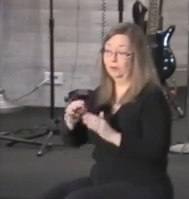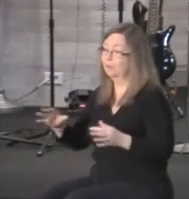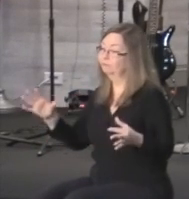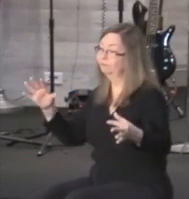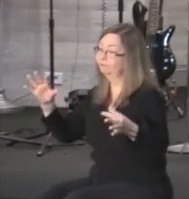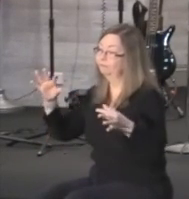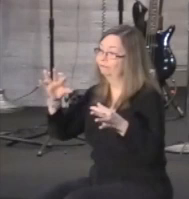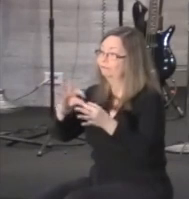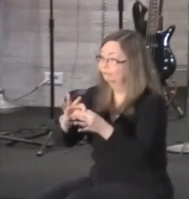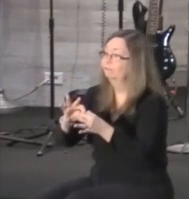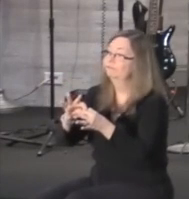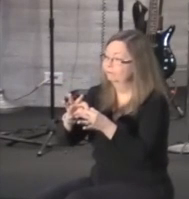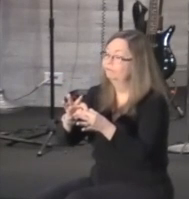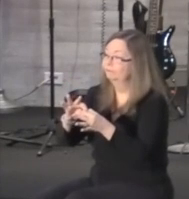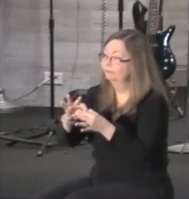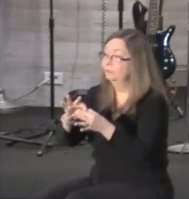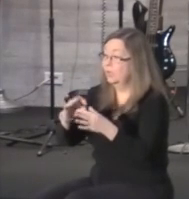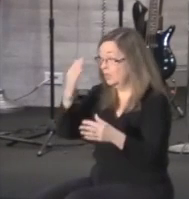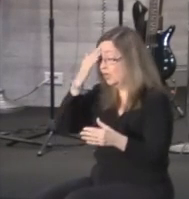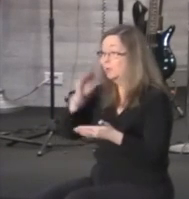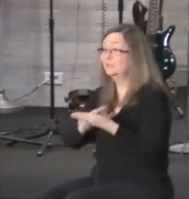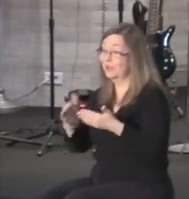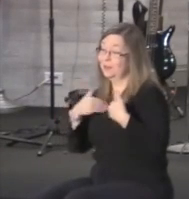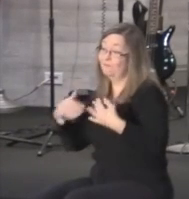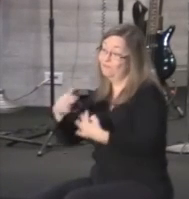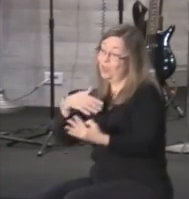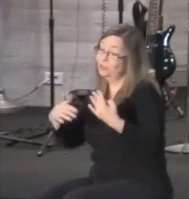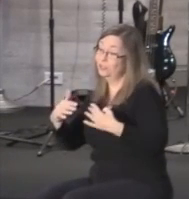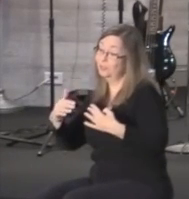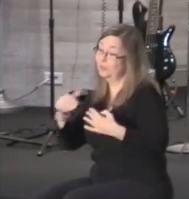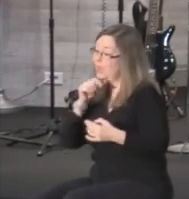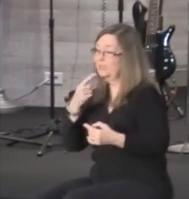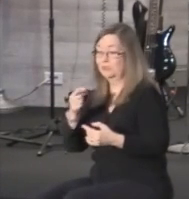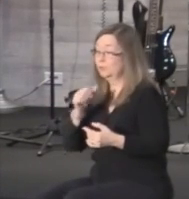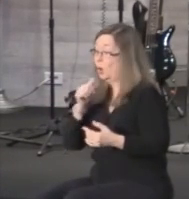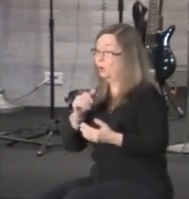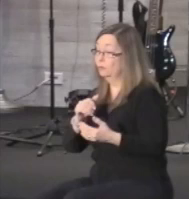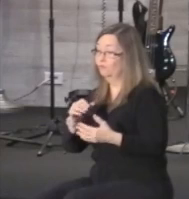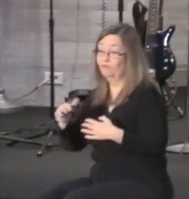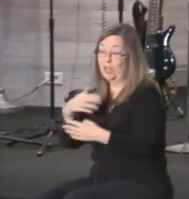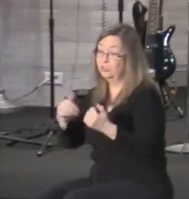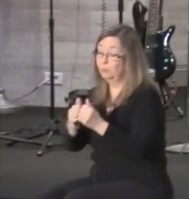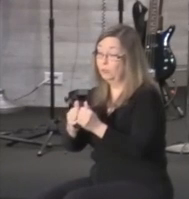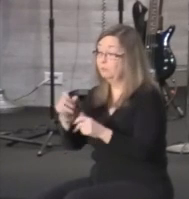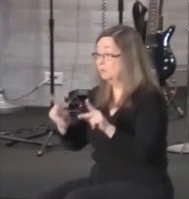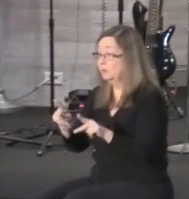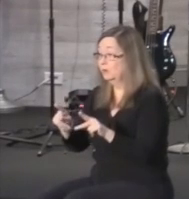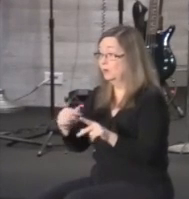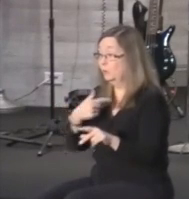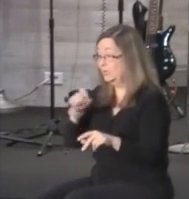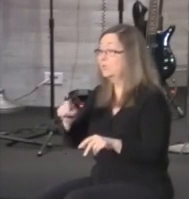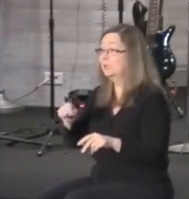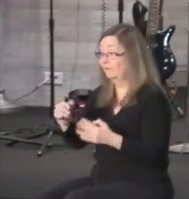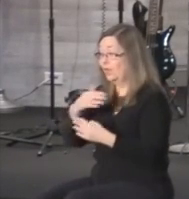them. I know it's nice to fellowship, and I'm not saying don't fellowship with your peers because we need